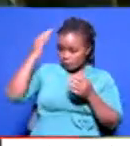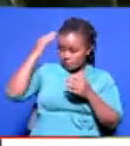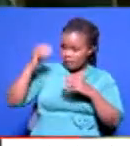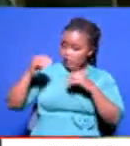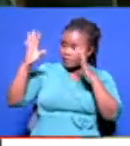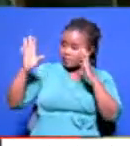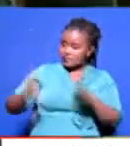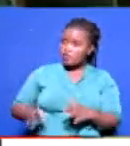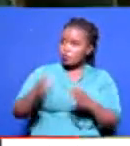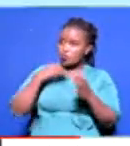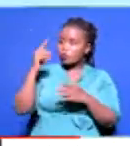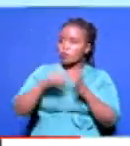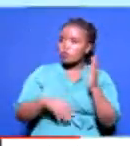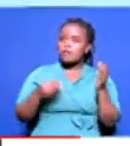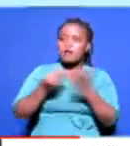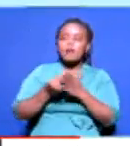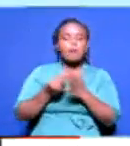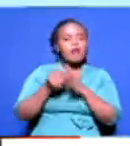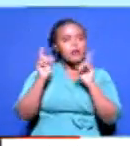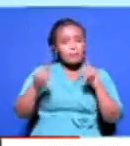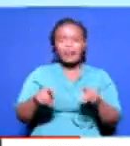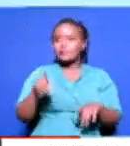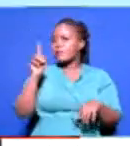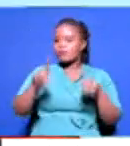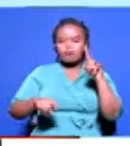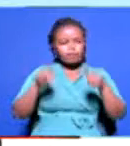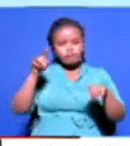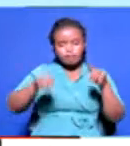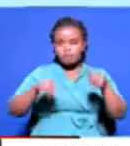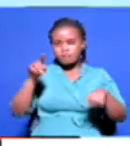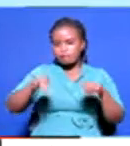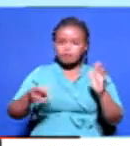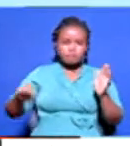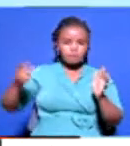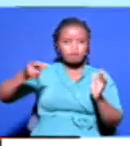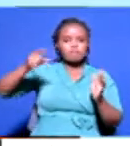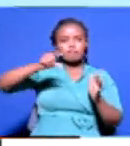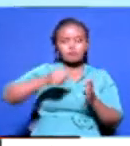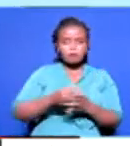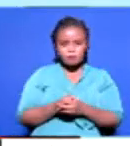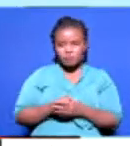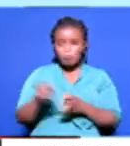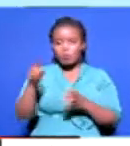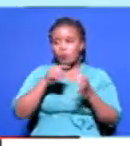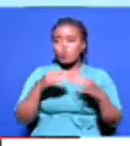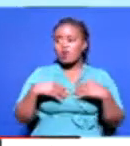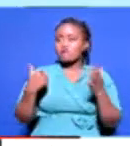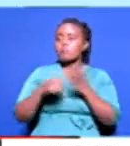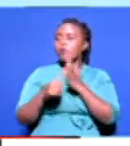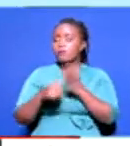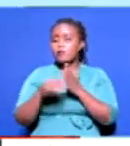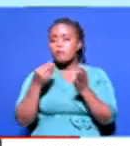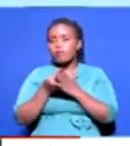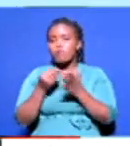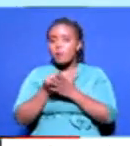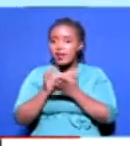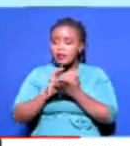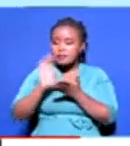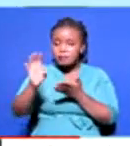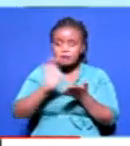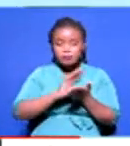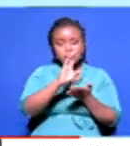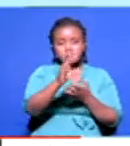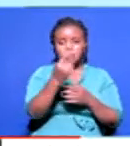fund reviewed upwards. There should be an increase in capitation. An increase in the figures of